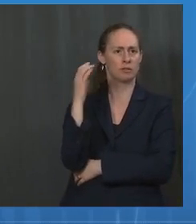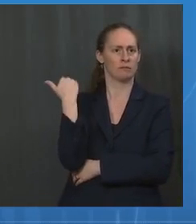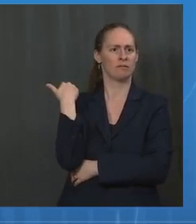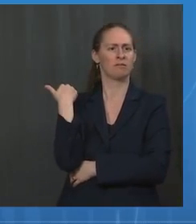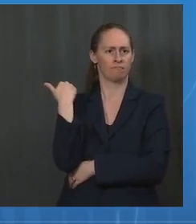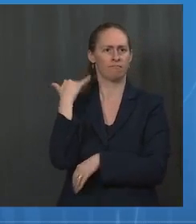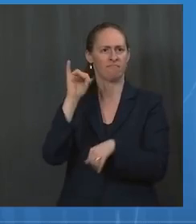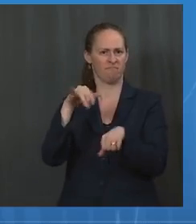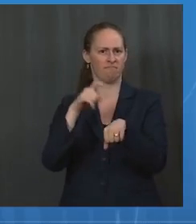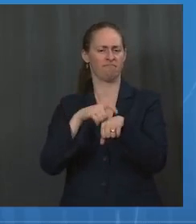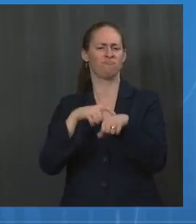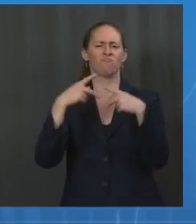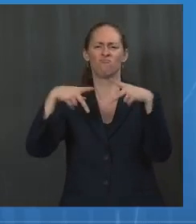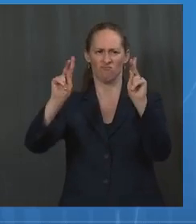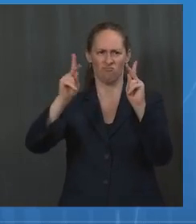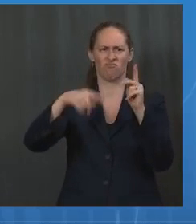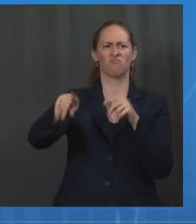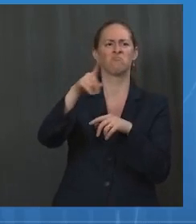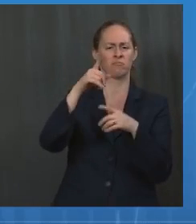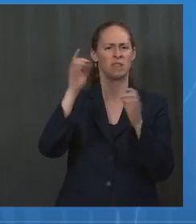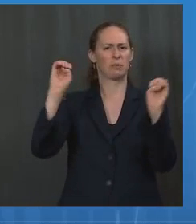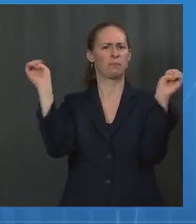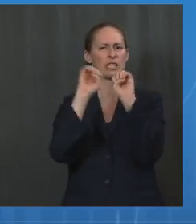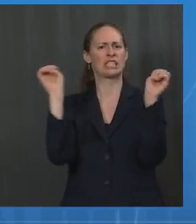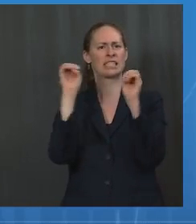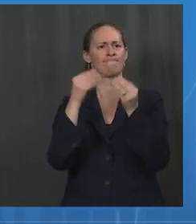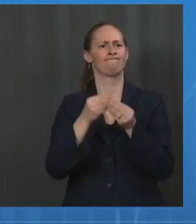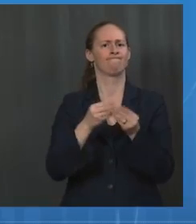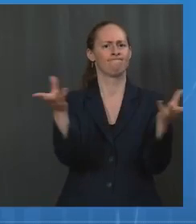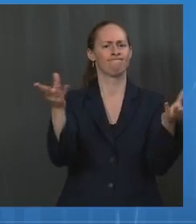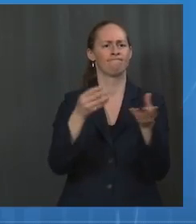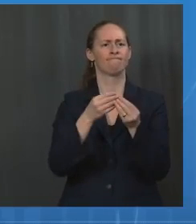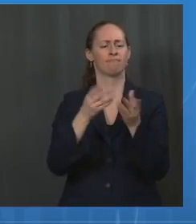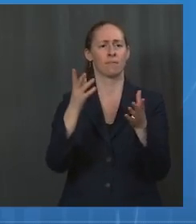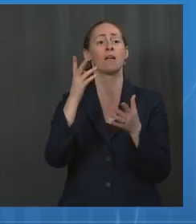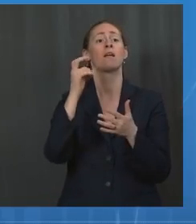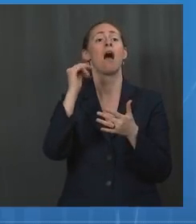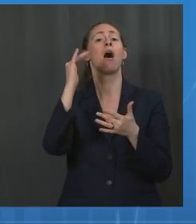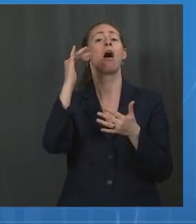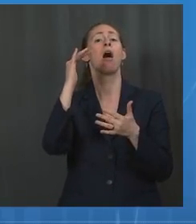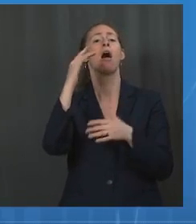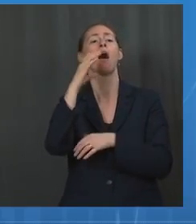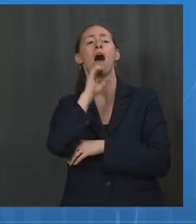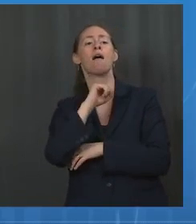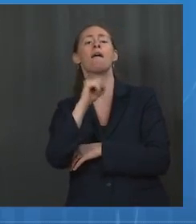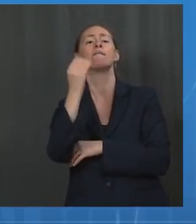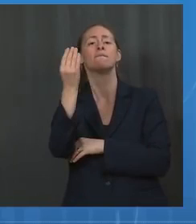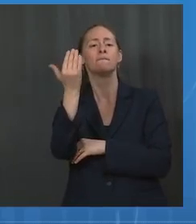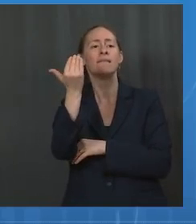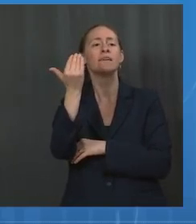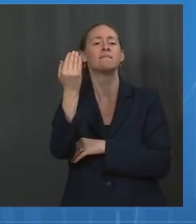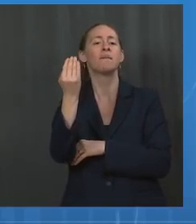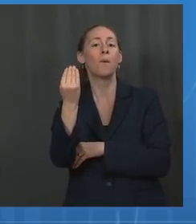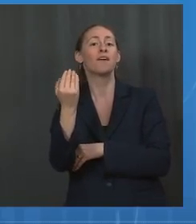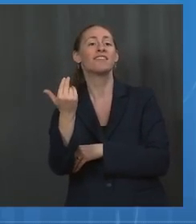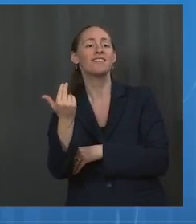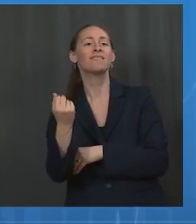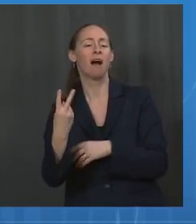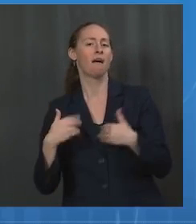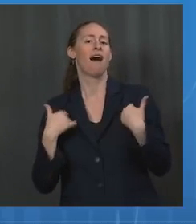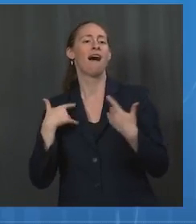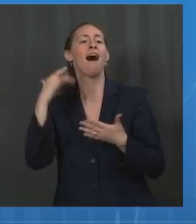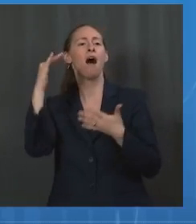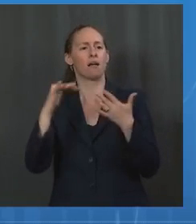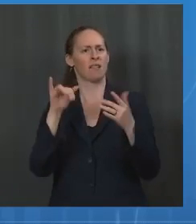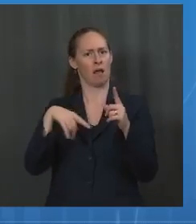An EUA was expanded to include adolescents aged 12 to 15 years old on May 10th of